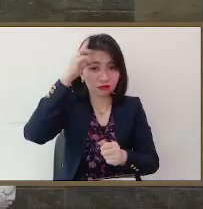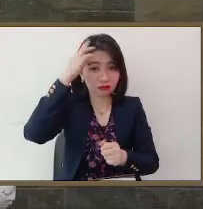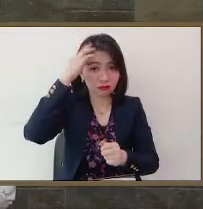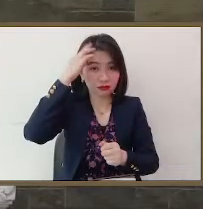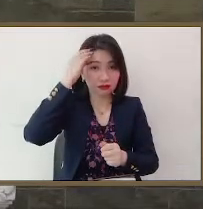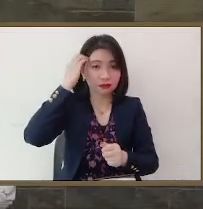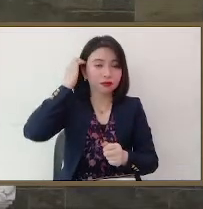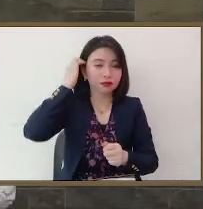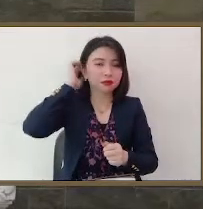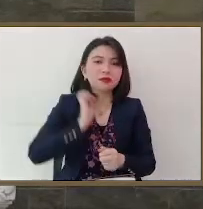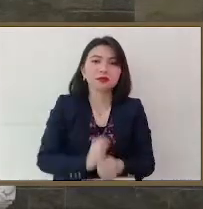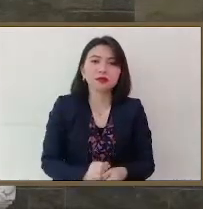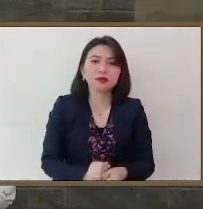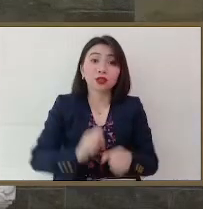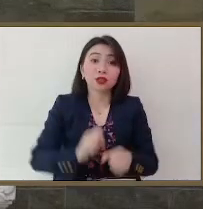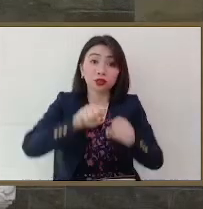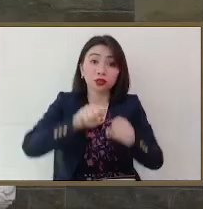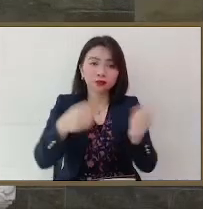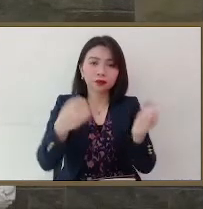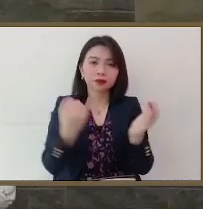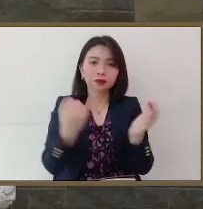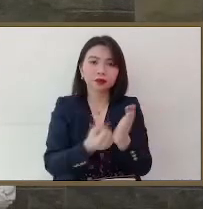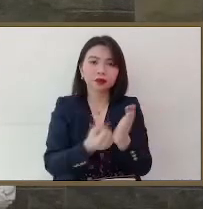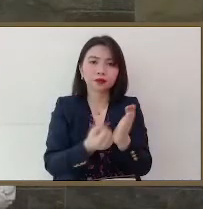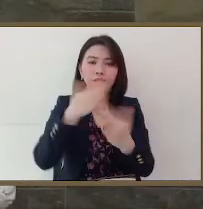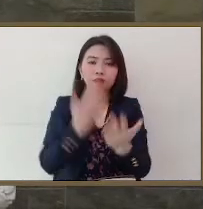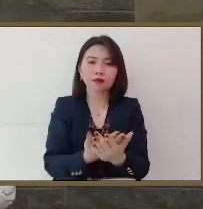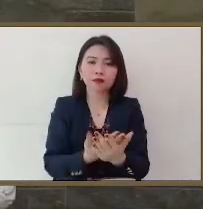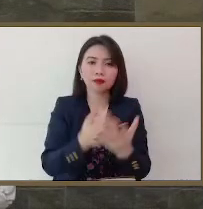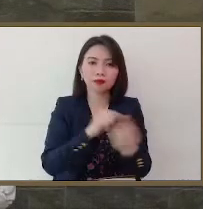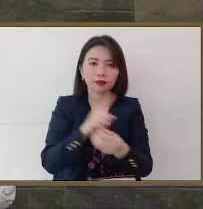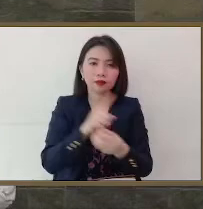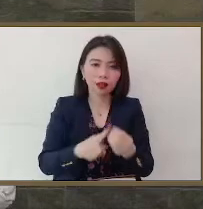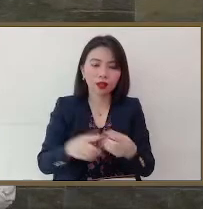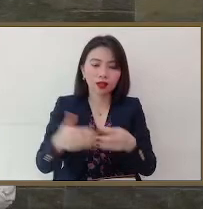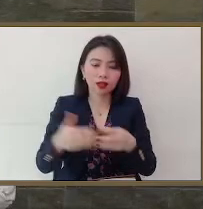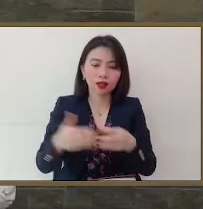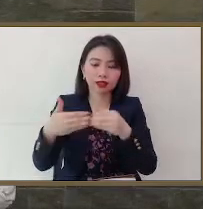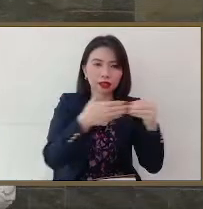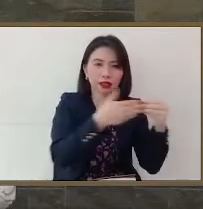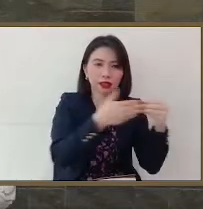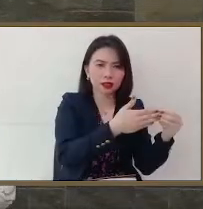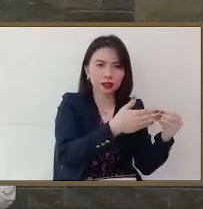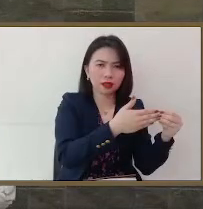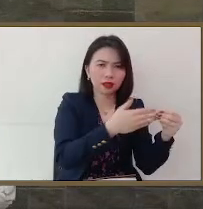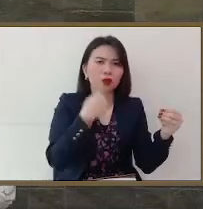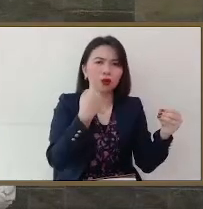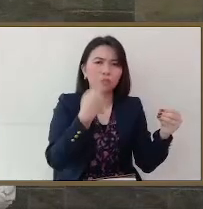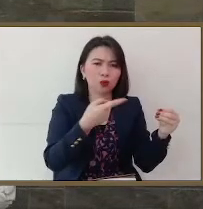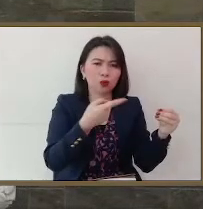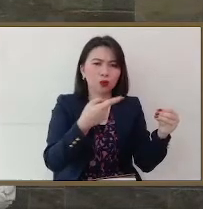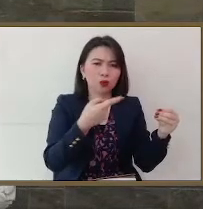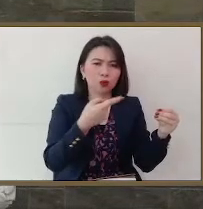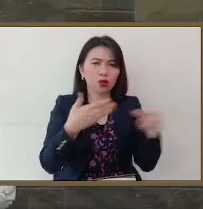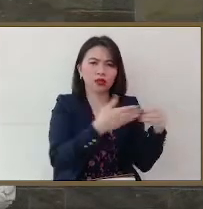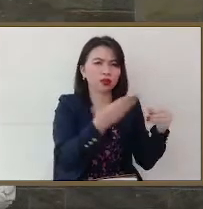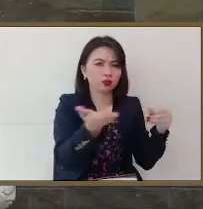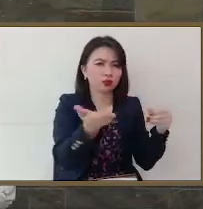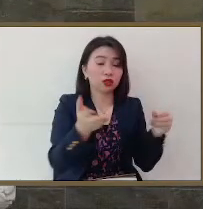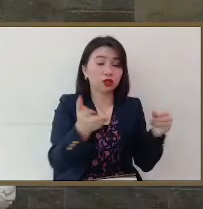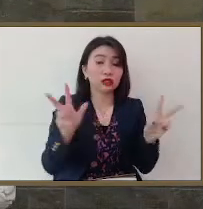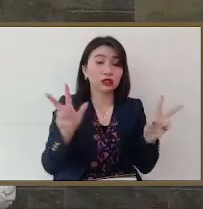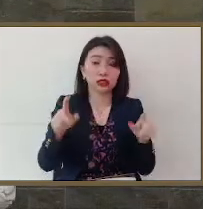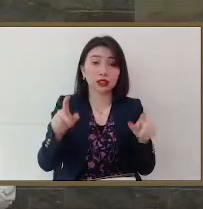Alright? So it's about us. It's about leading, kapatid. Who's leading you? That's why the title of this message